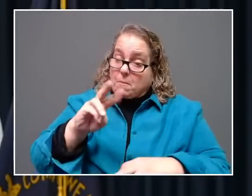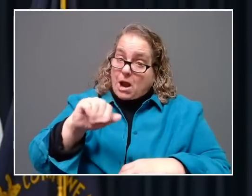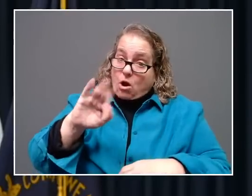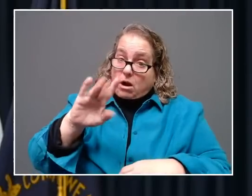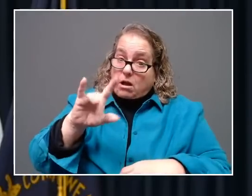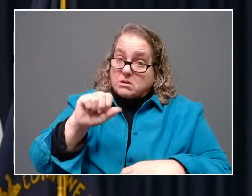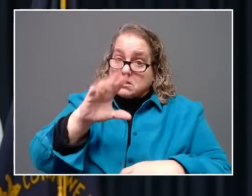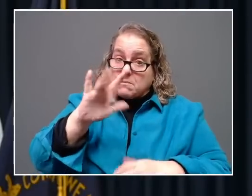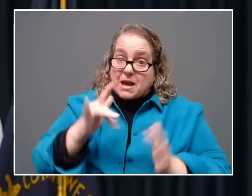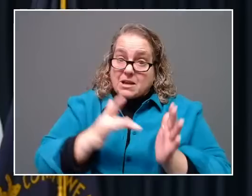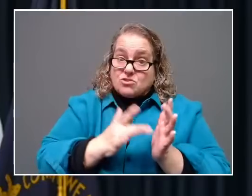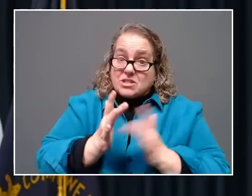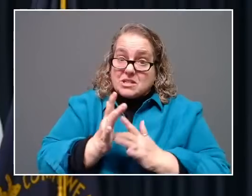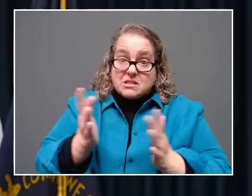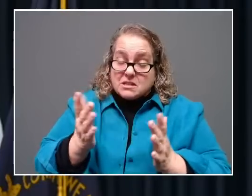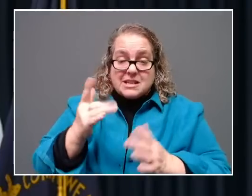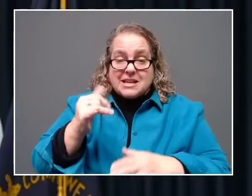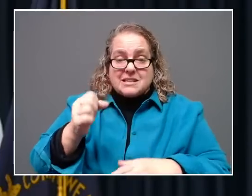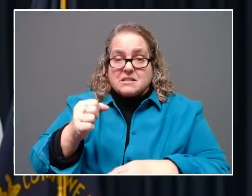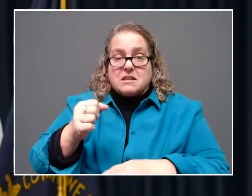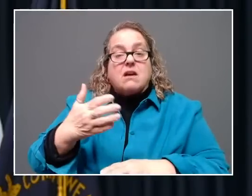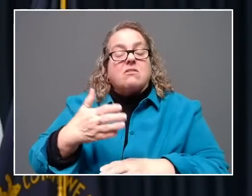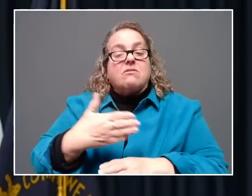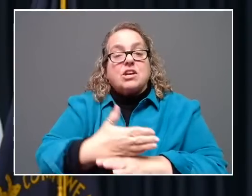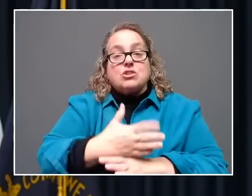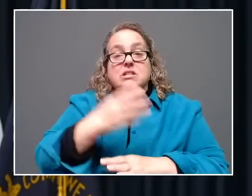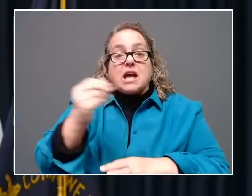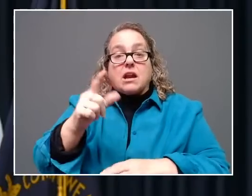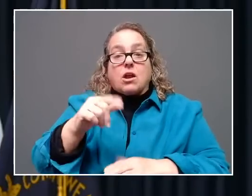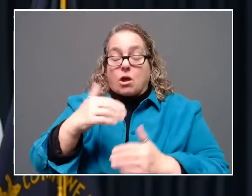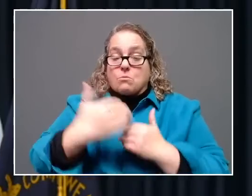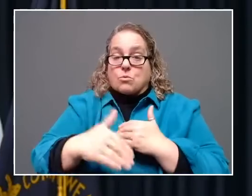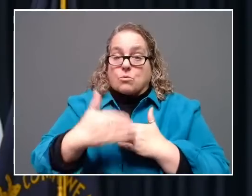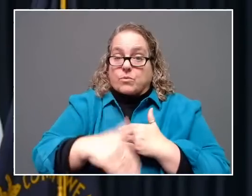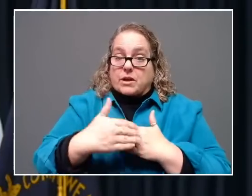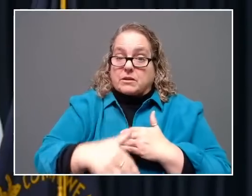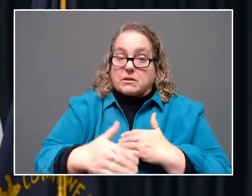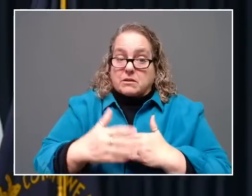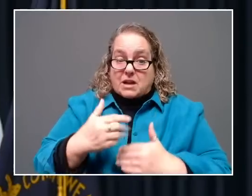loaves. I've read that